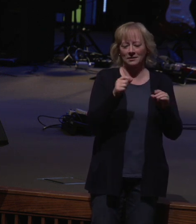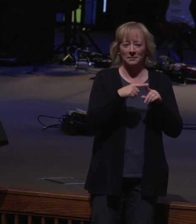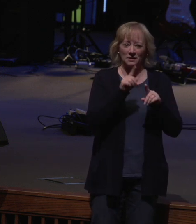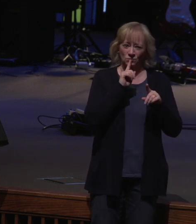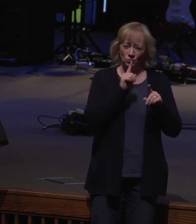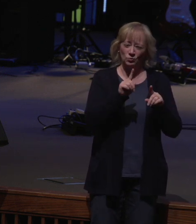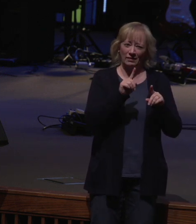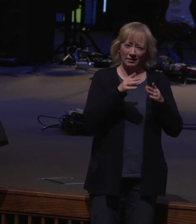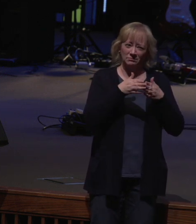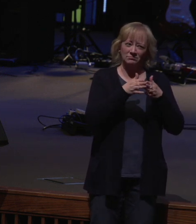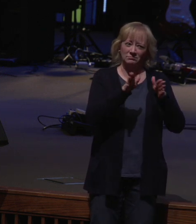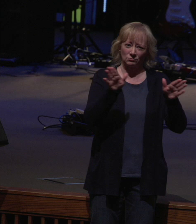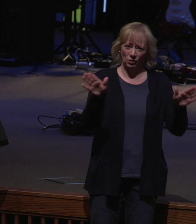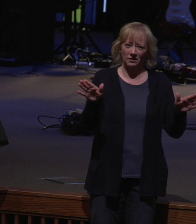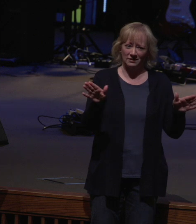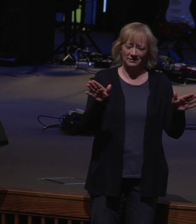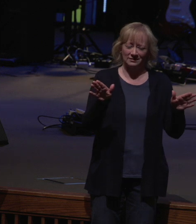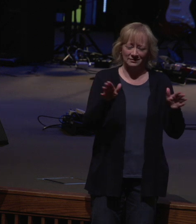in its application.